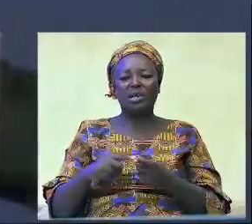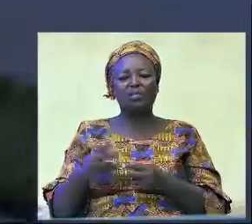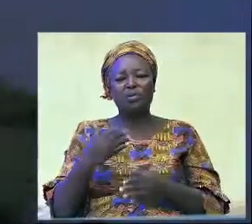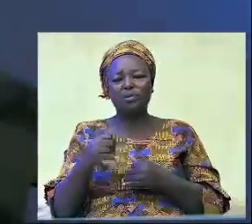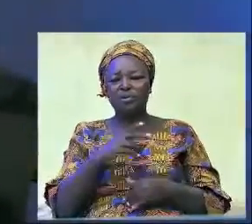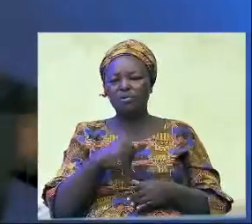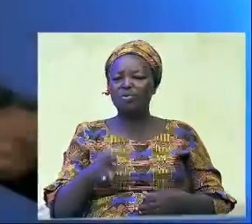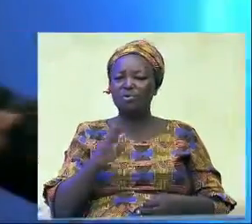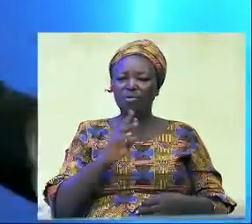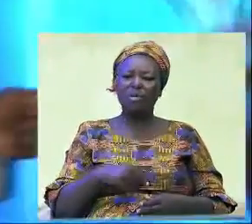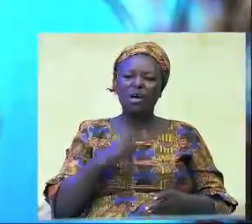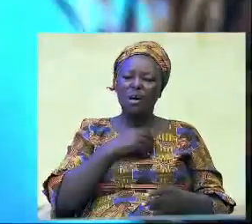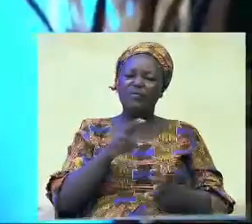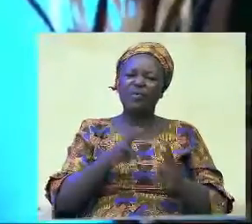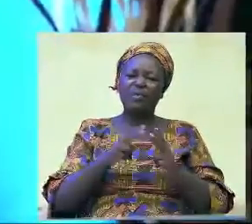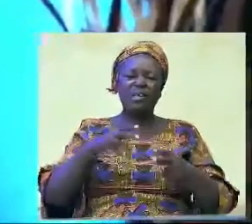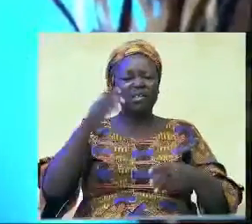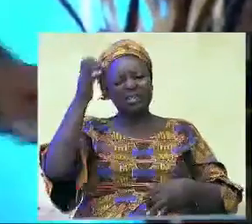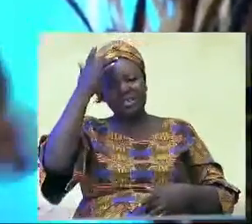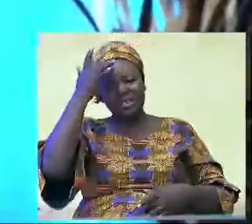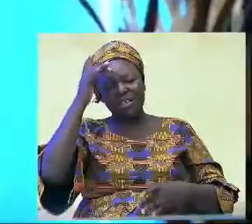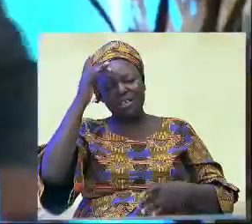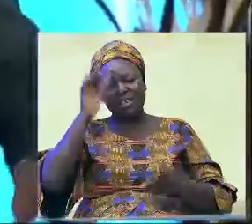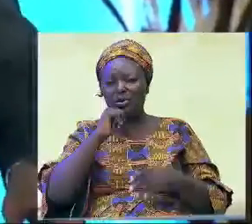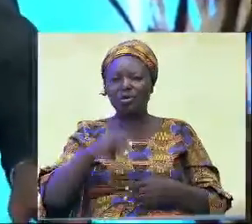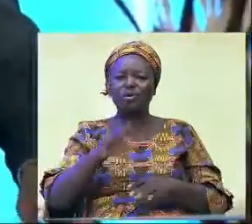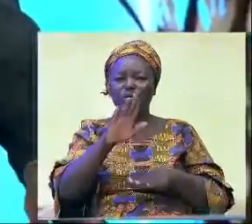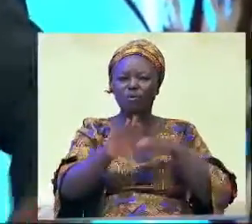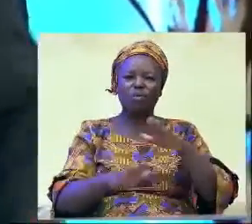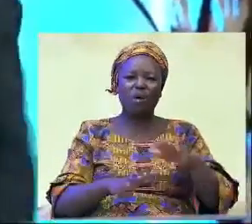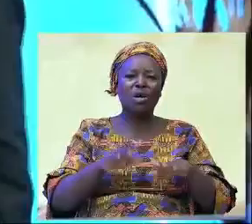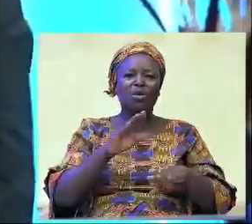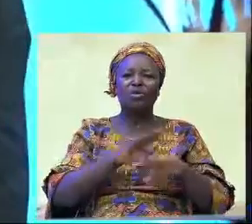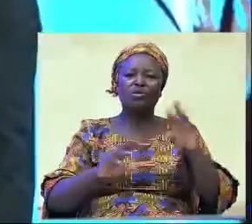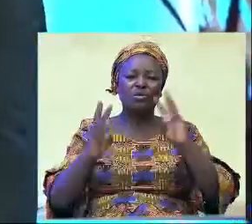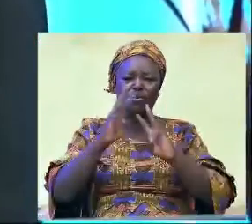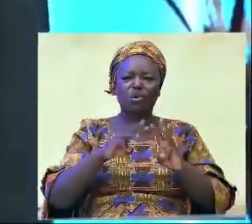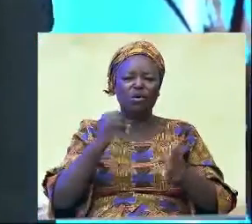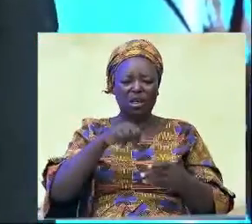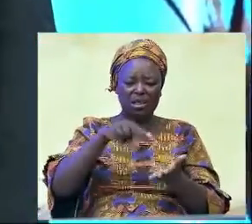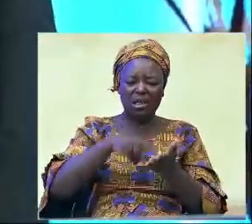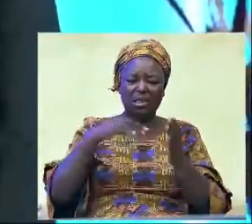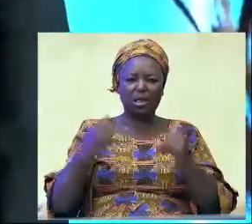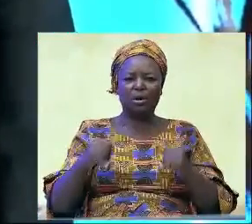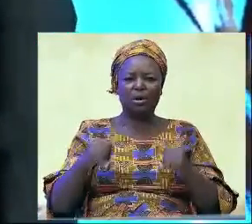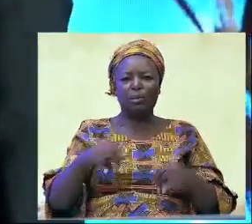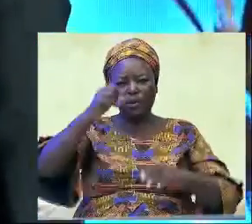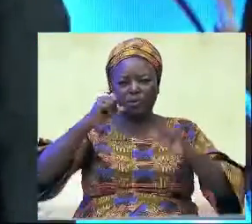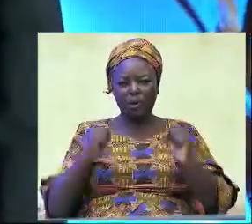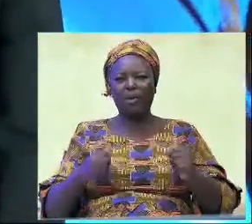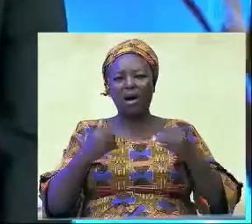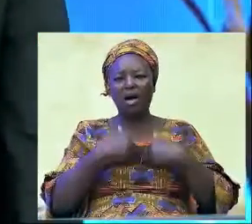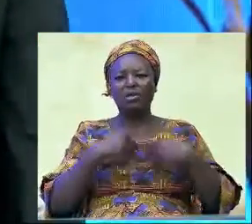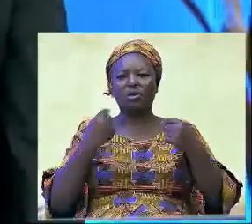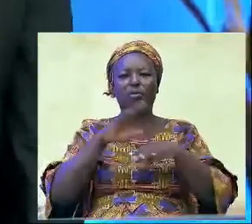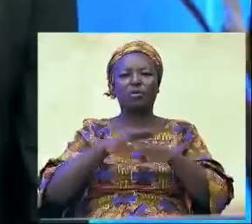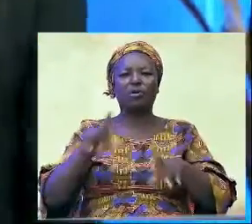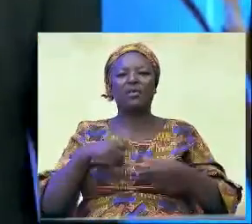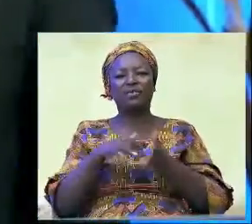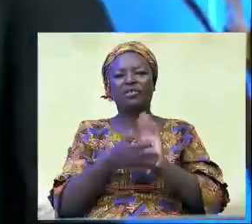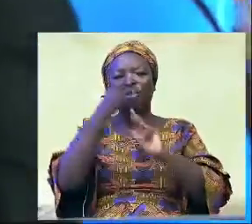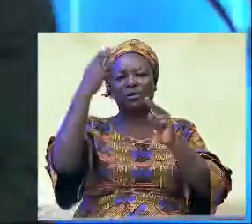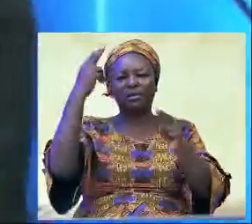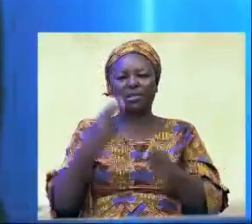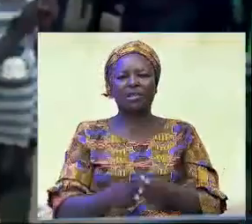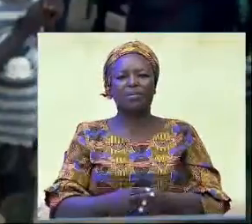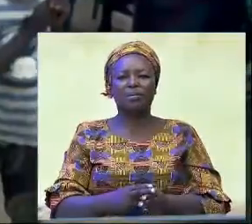walker. You can rise up now. You have been bedridden and impotent. You can rise up now. power has come